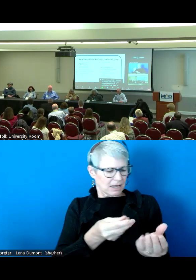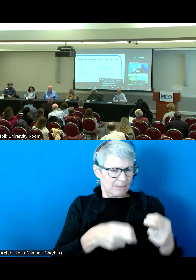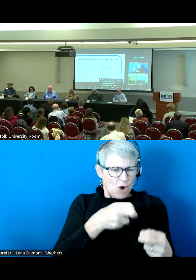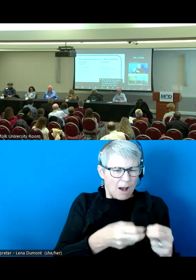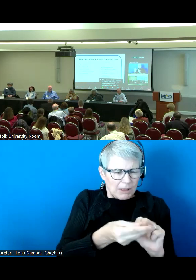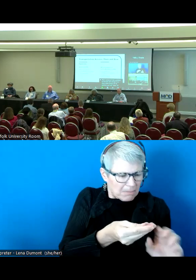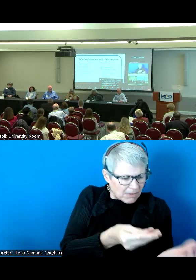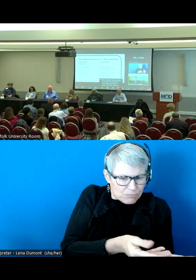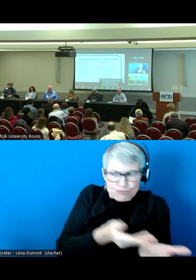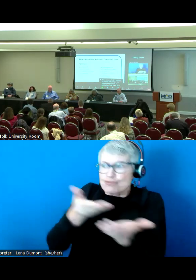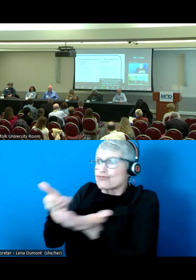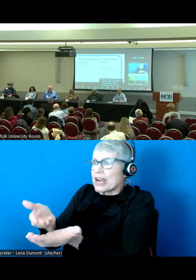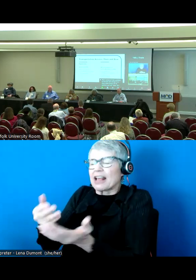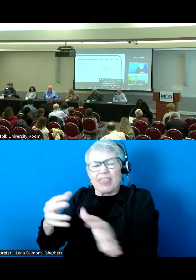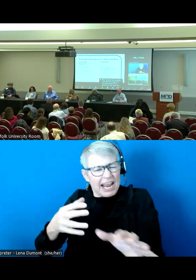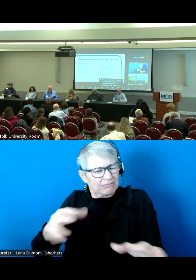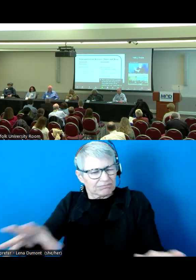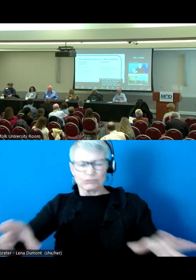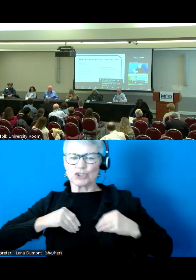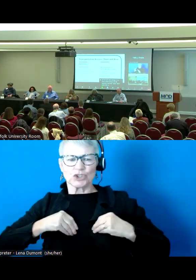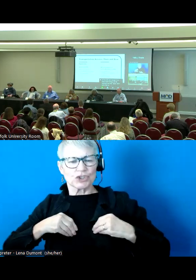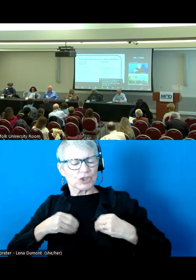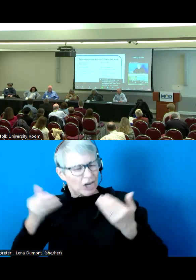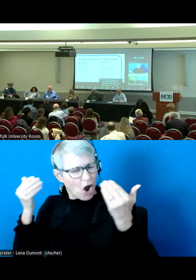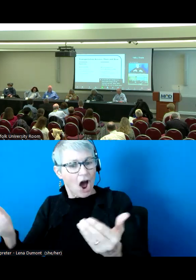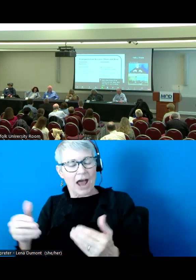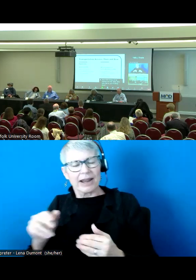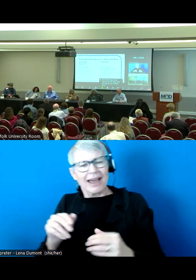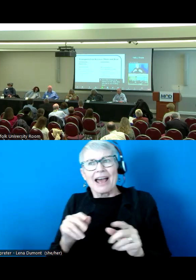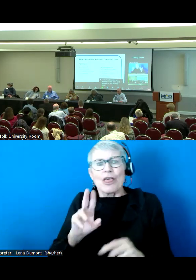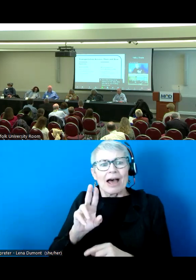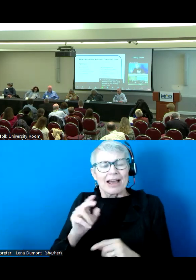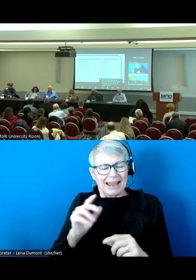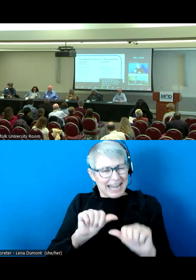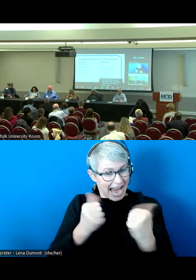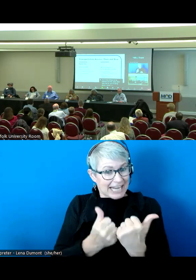you're talking about a United Way agency that bought the MBTA.